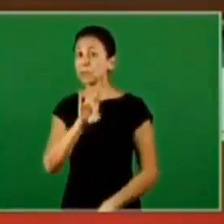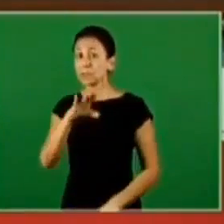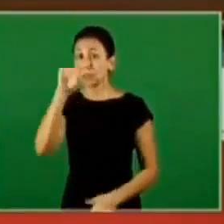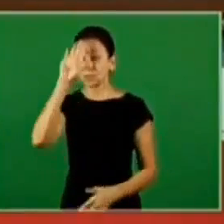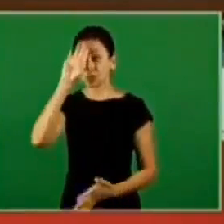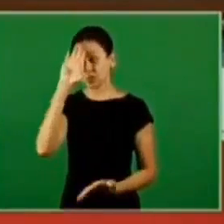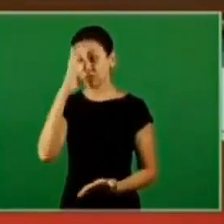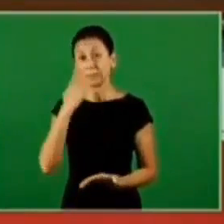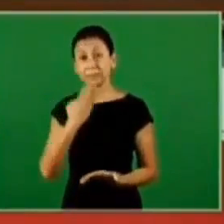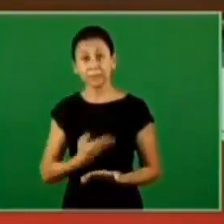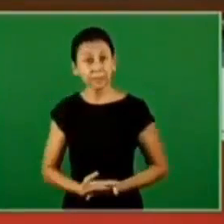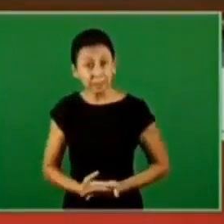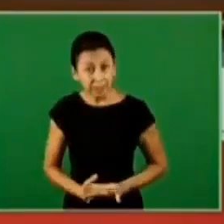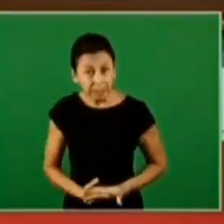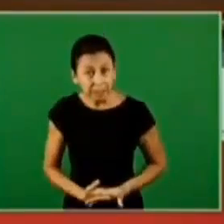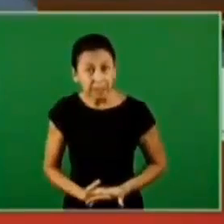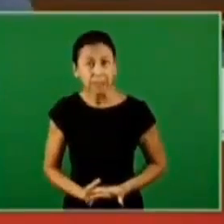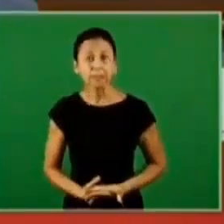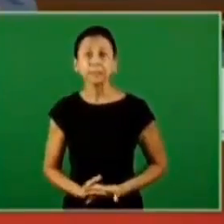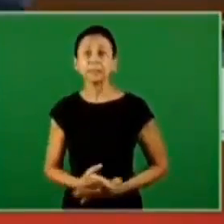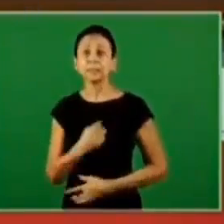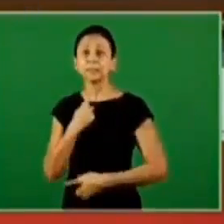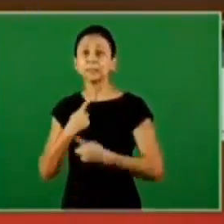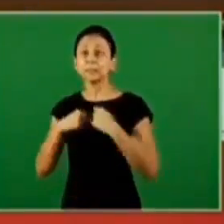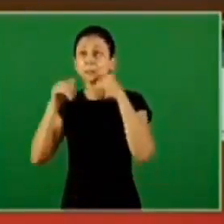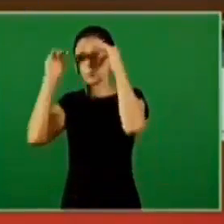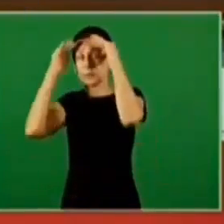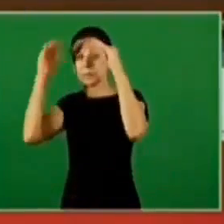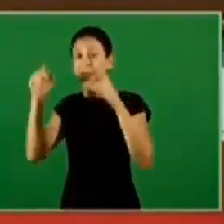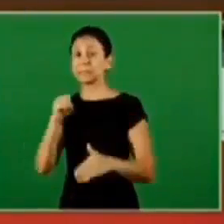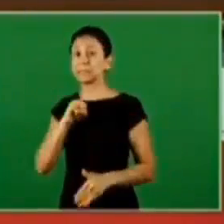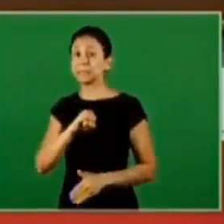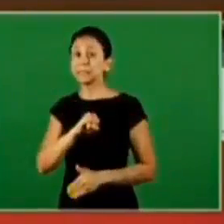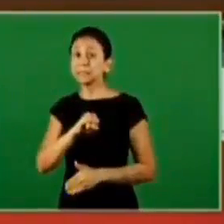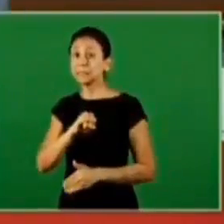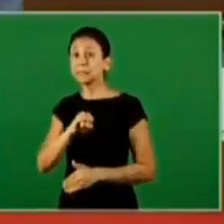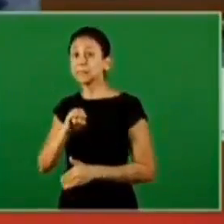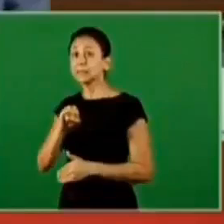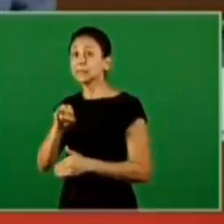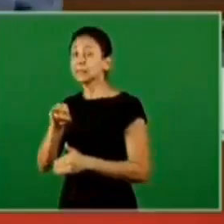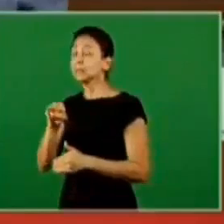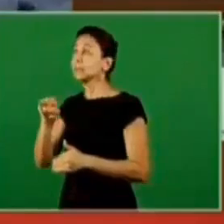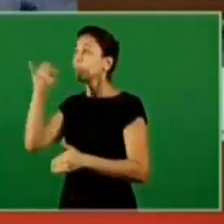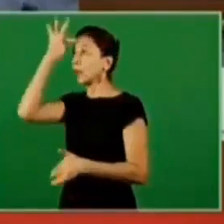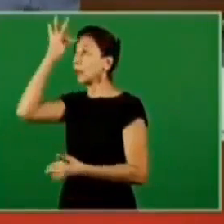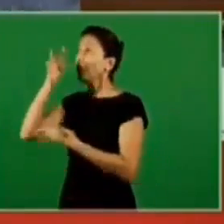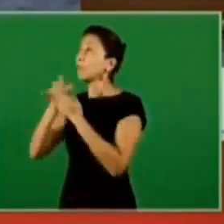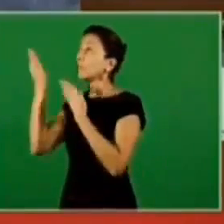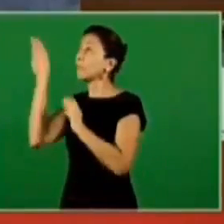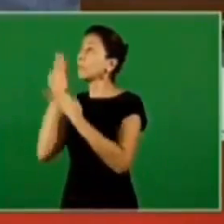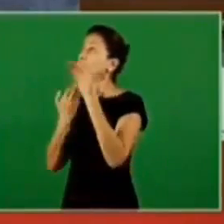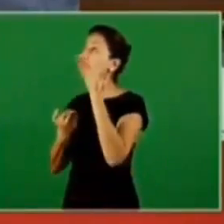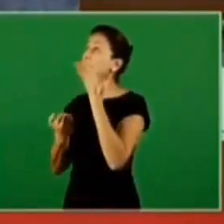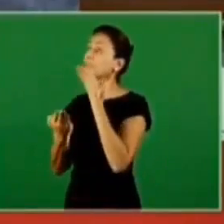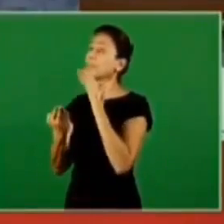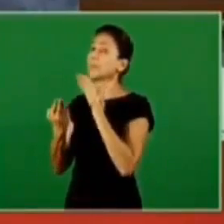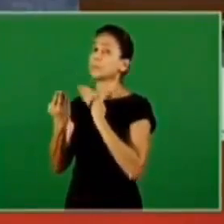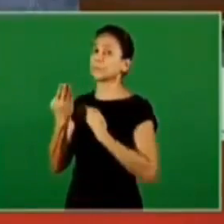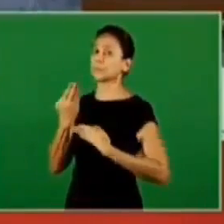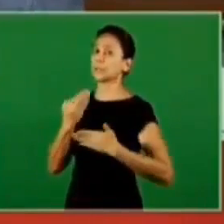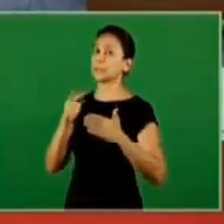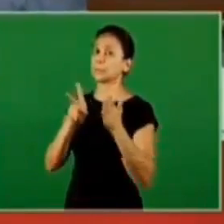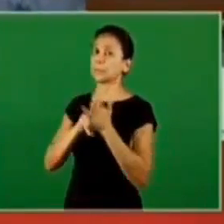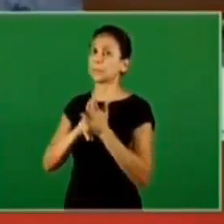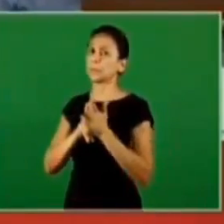Because you only believe in order to obey if the faith comes from the part of the Lord. If the faith